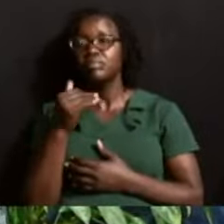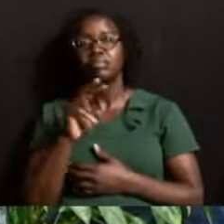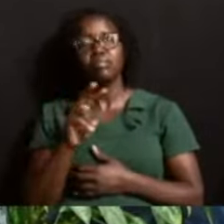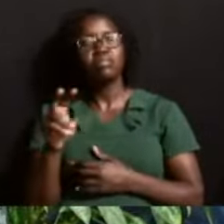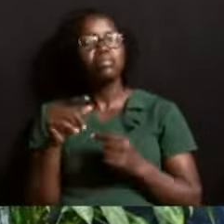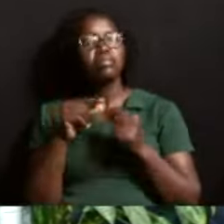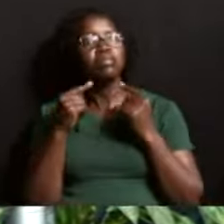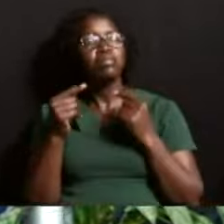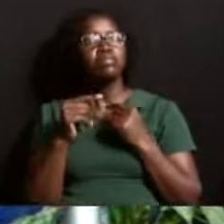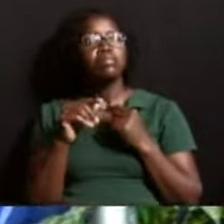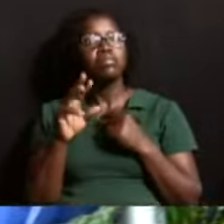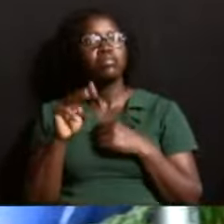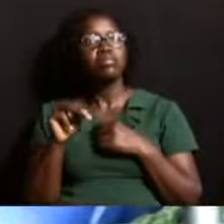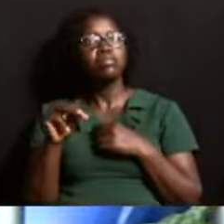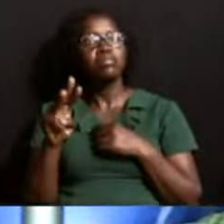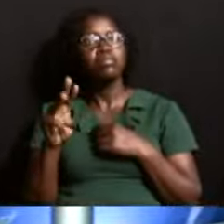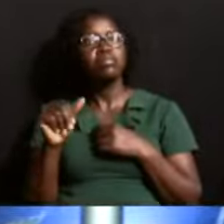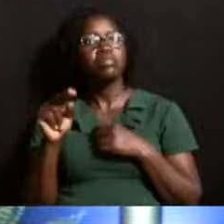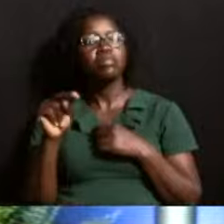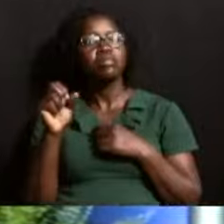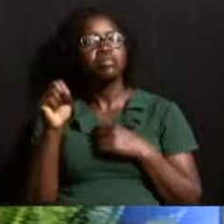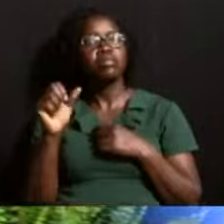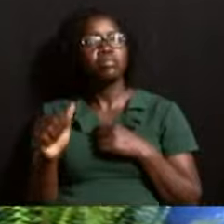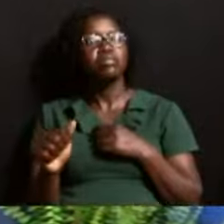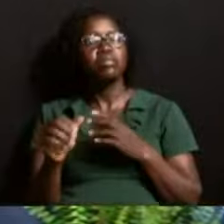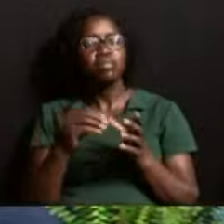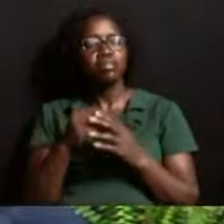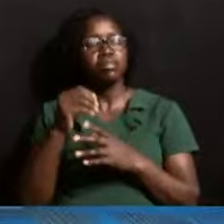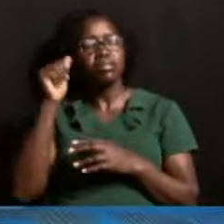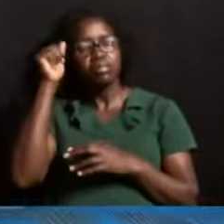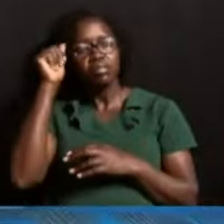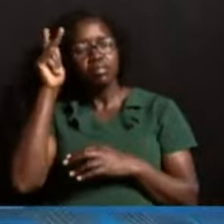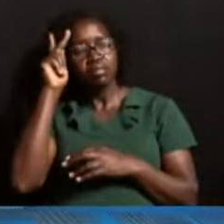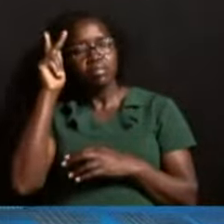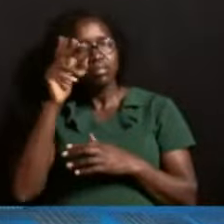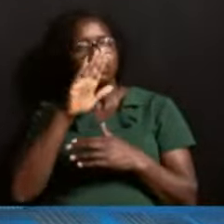Mons, or I want to see Pastor Akali, and all of